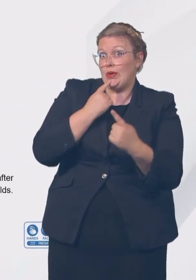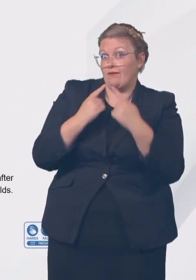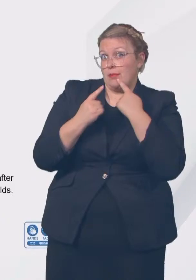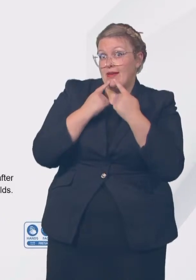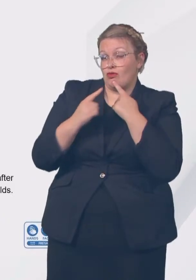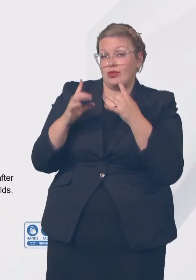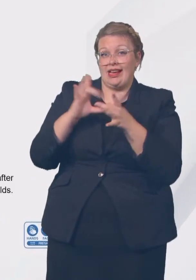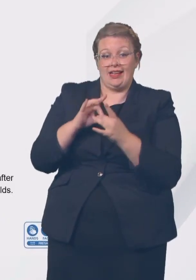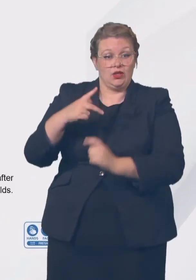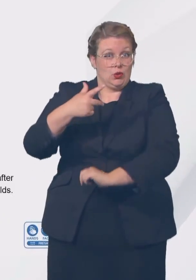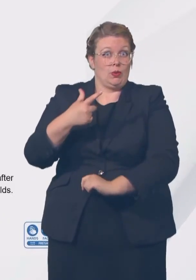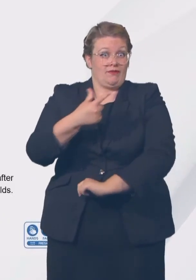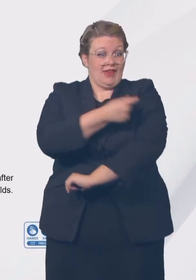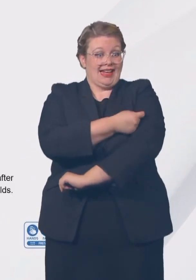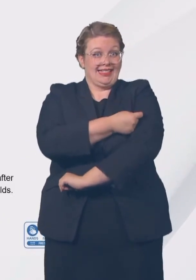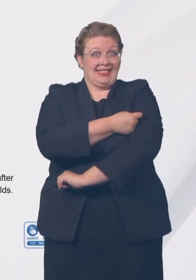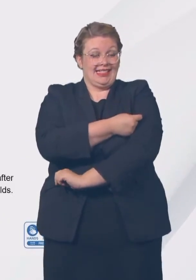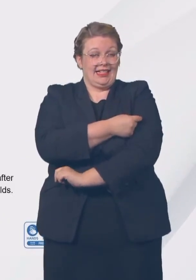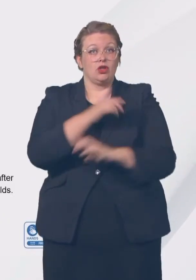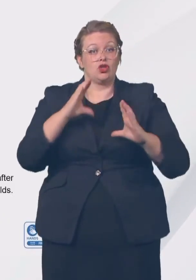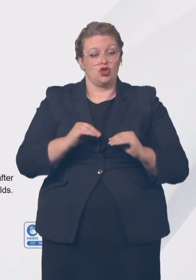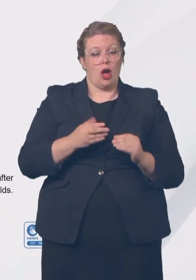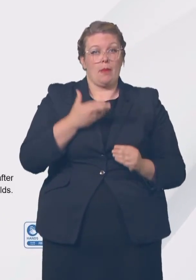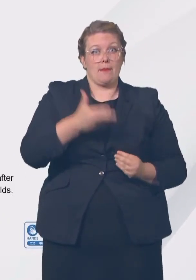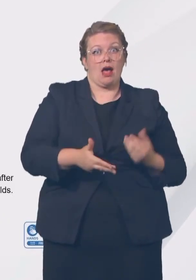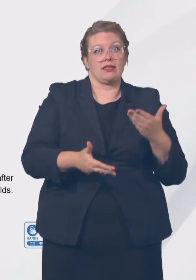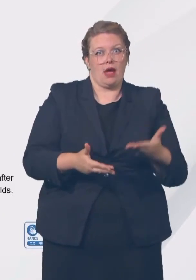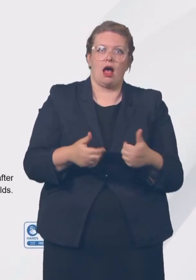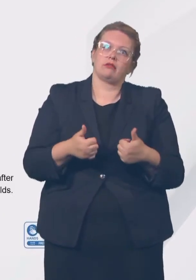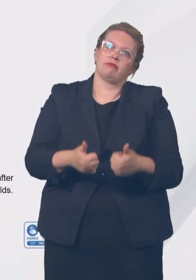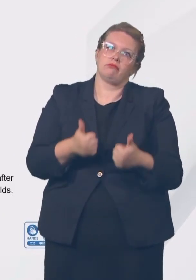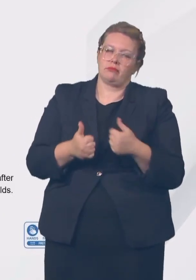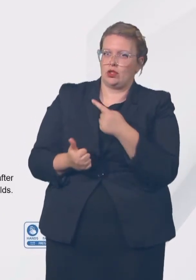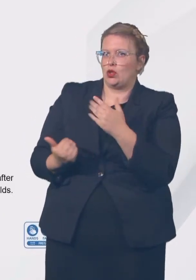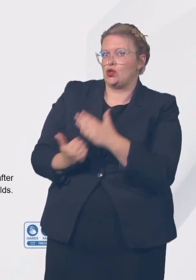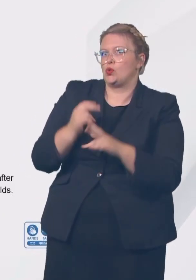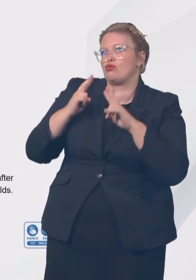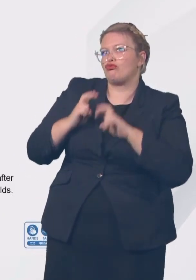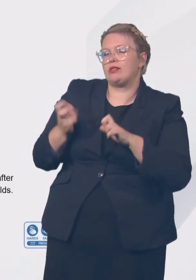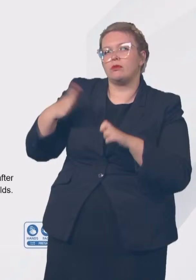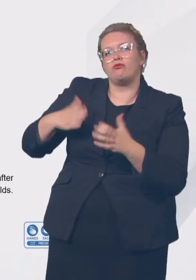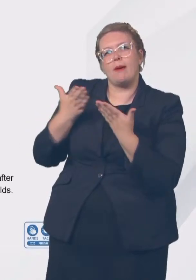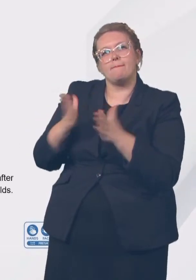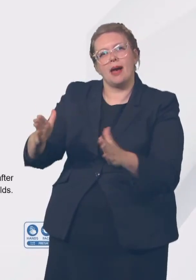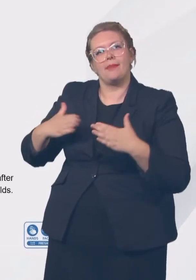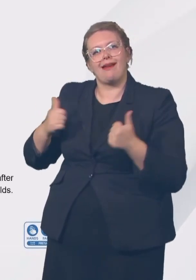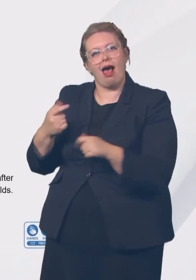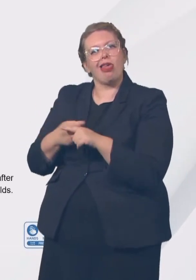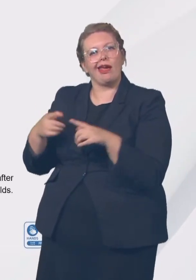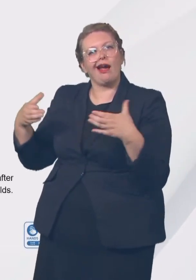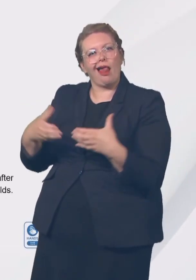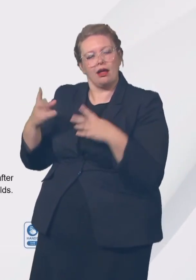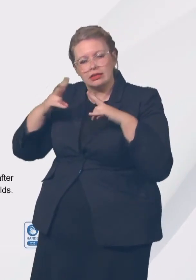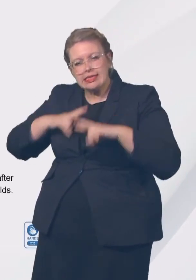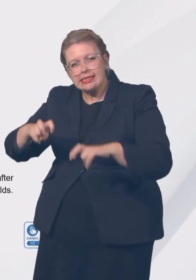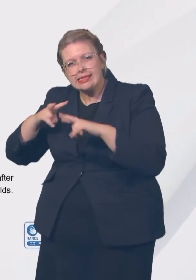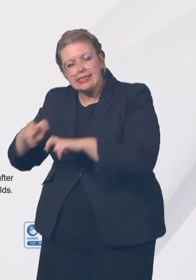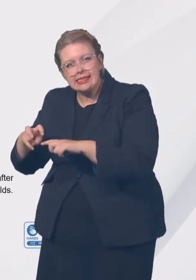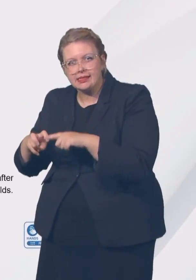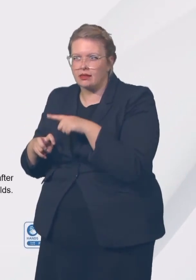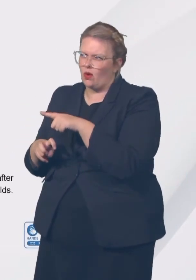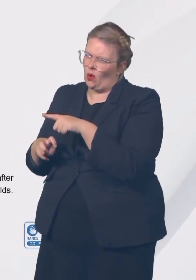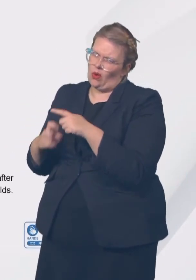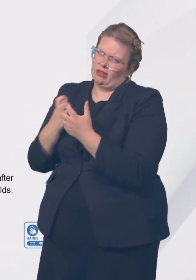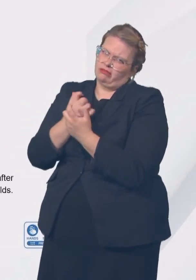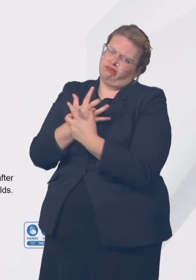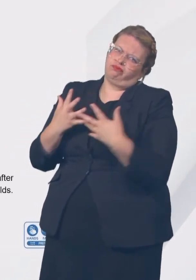a study called the hosted study from Public Health England colleagues, and the estimates, it's a very big